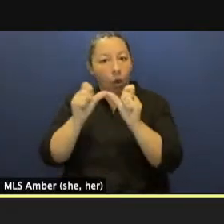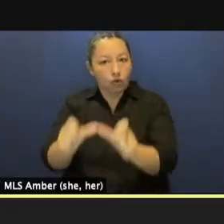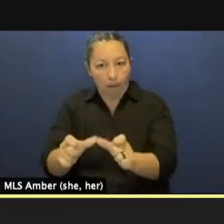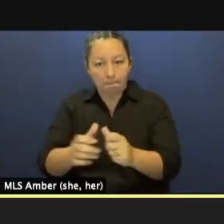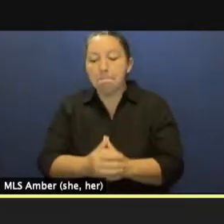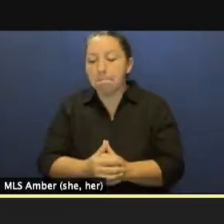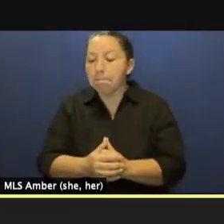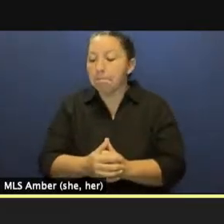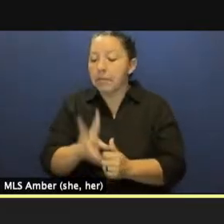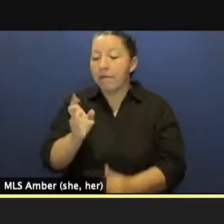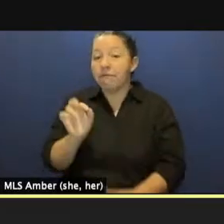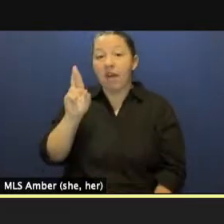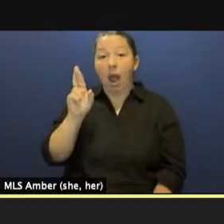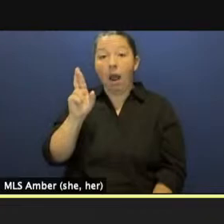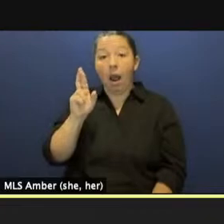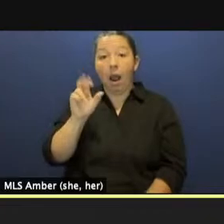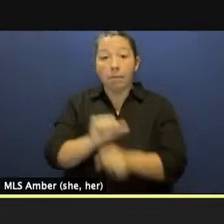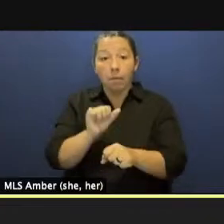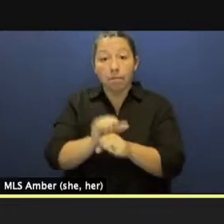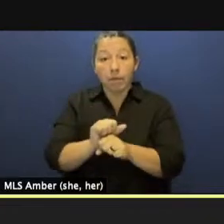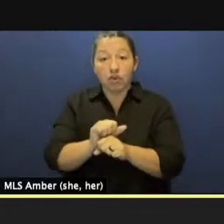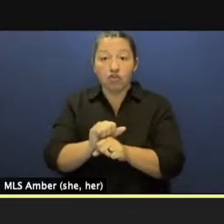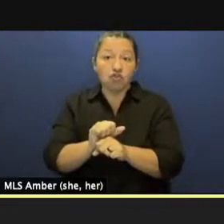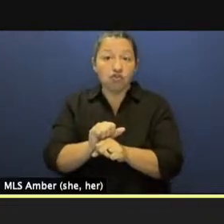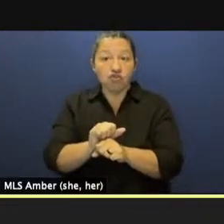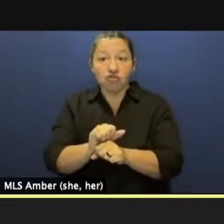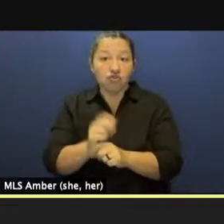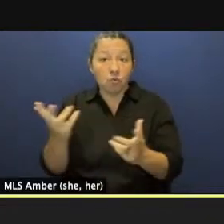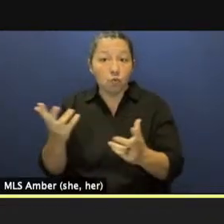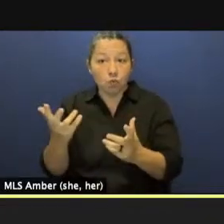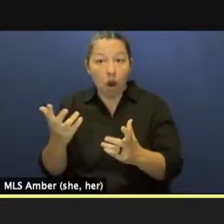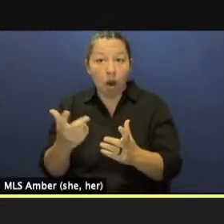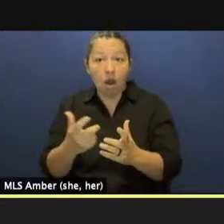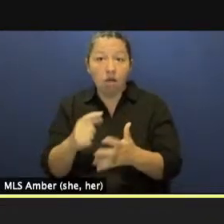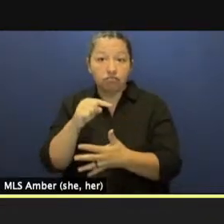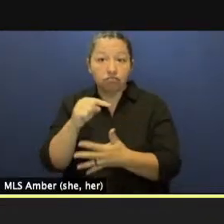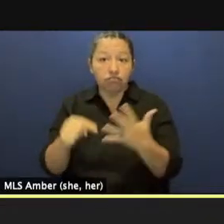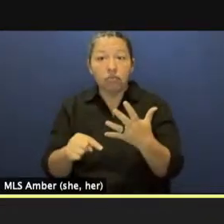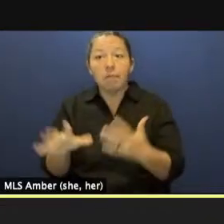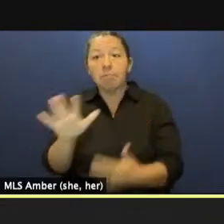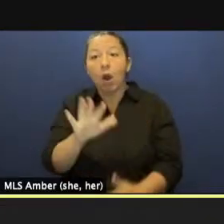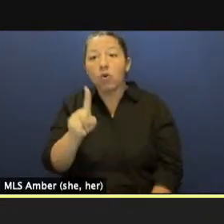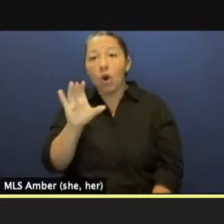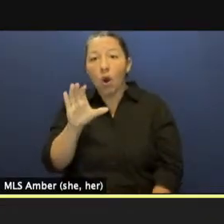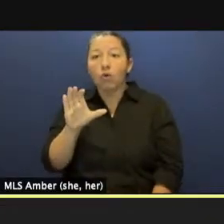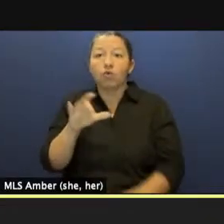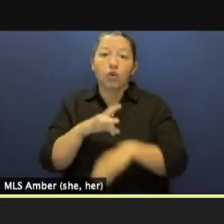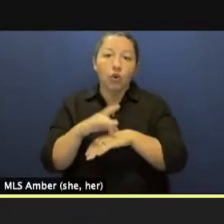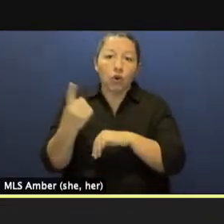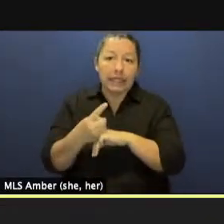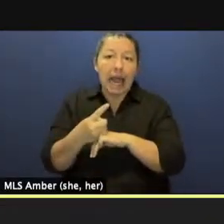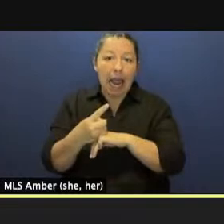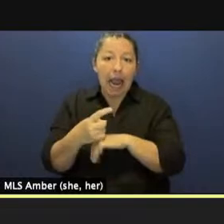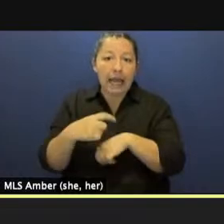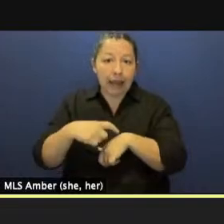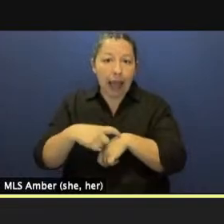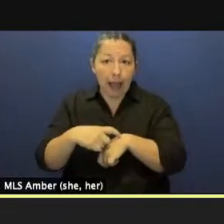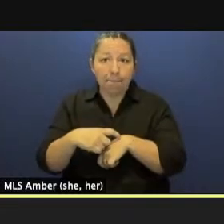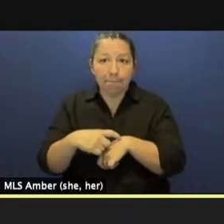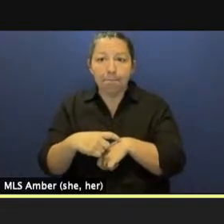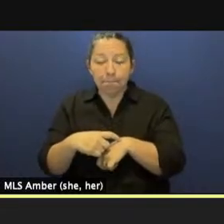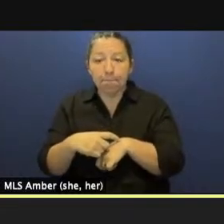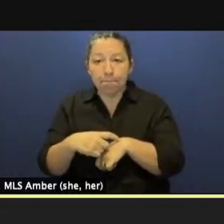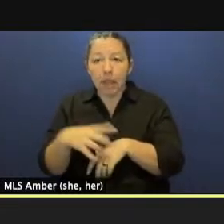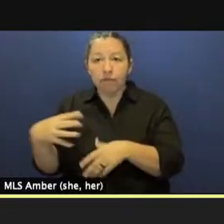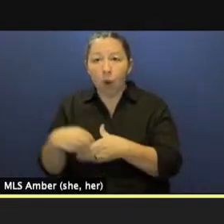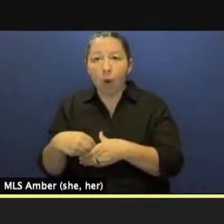Viper mission parameters, we're nominally about 100 Earth Day mission, but that's going to be a function, of